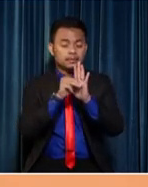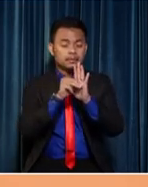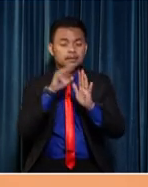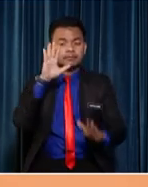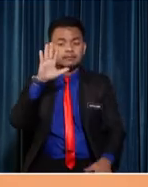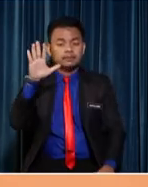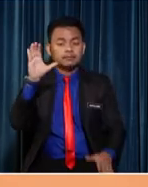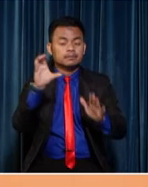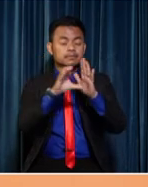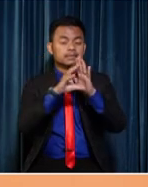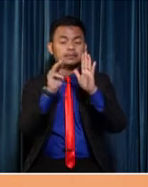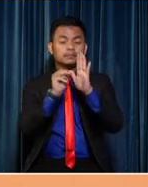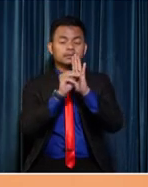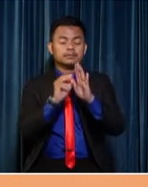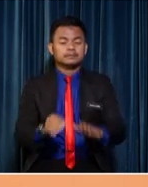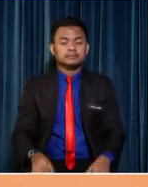55 centimeters.